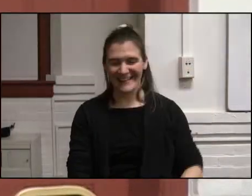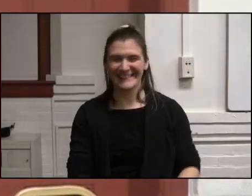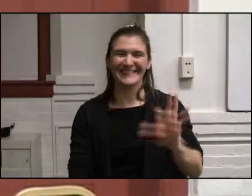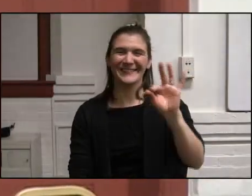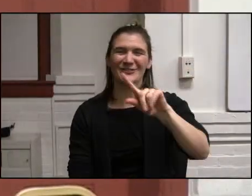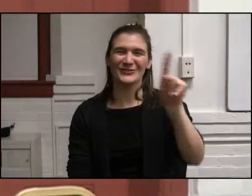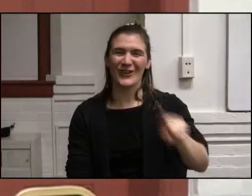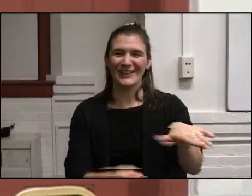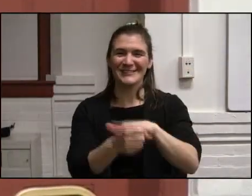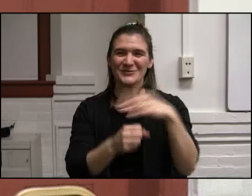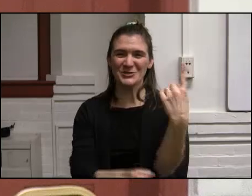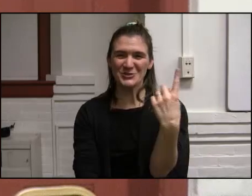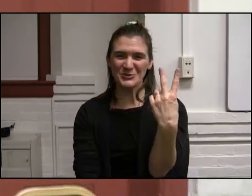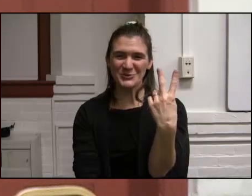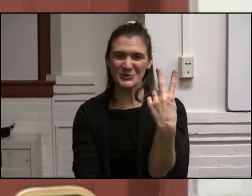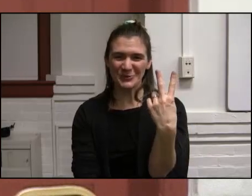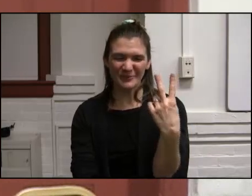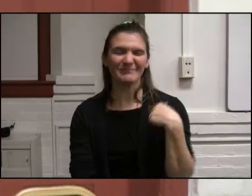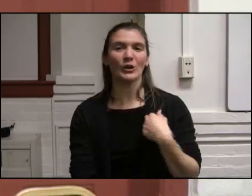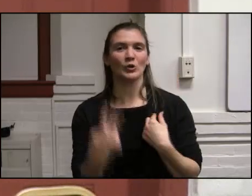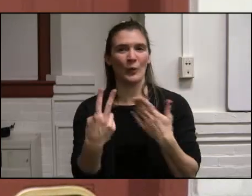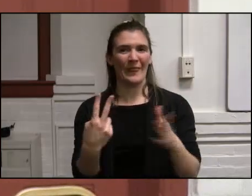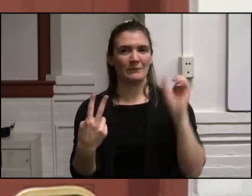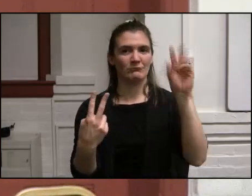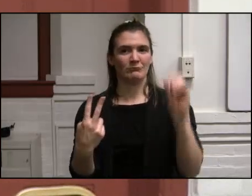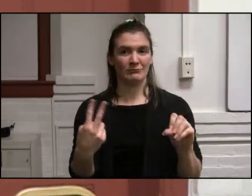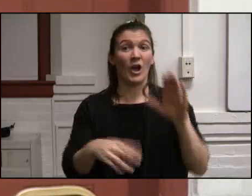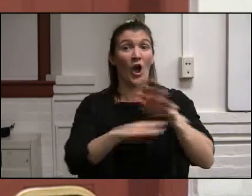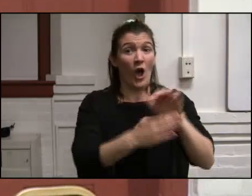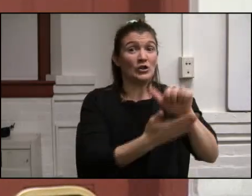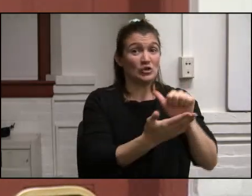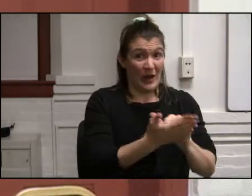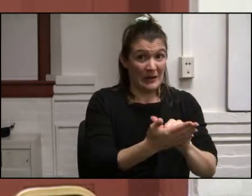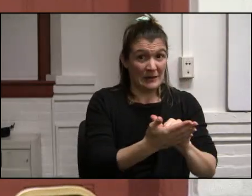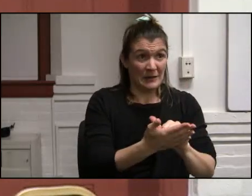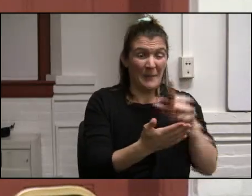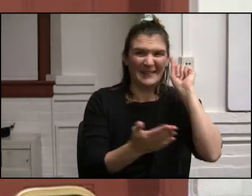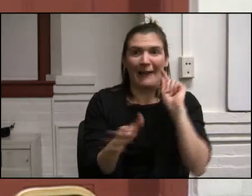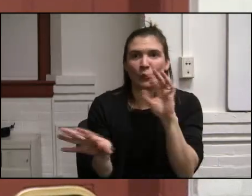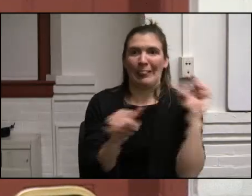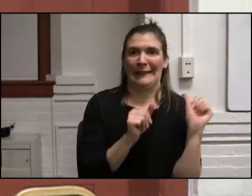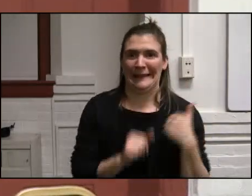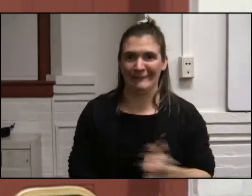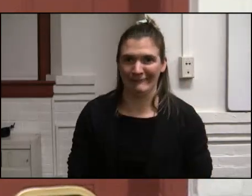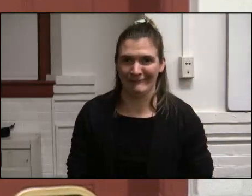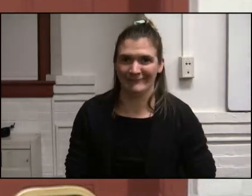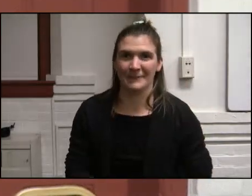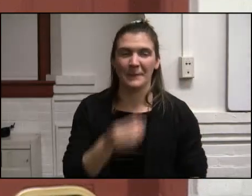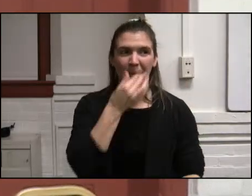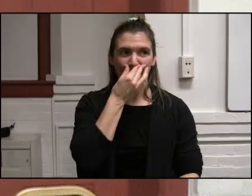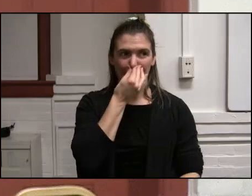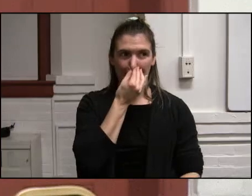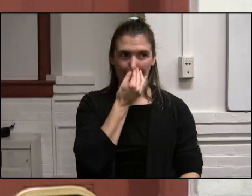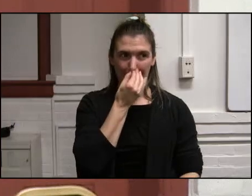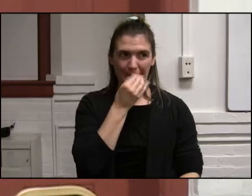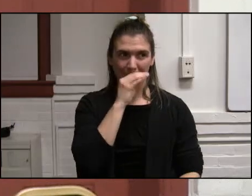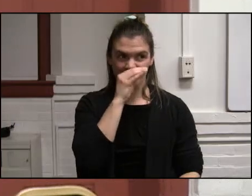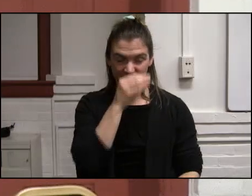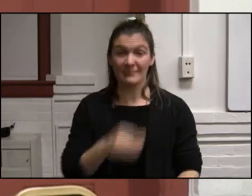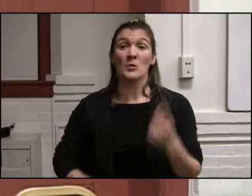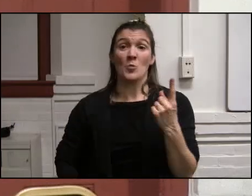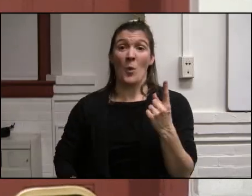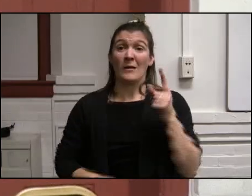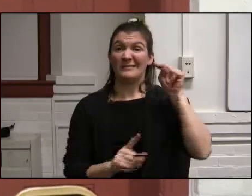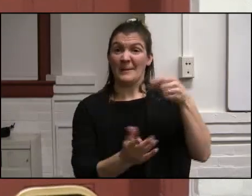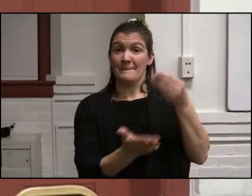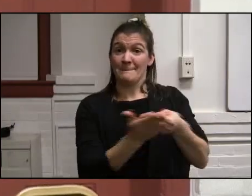Franz Reichsman, District 2. I'm going to comment on two things that are on the agenda because I have to leave. And they are the